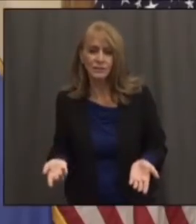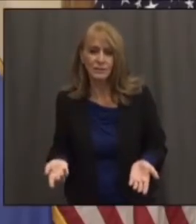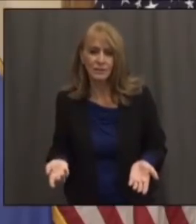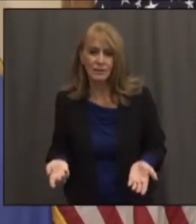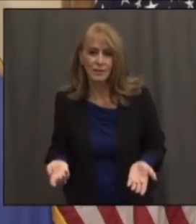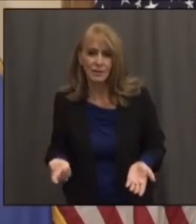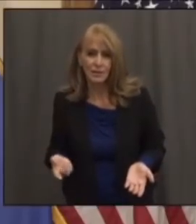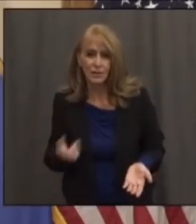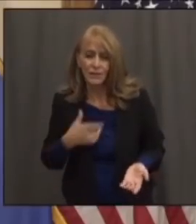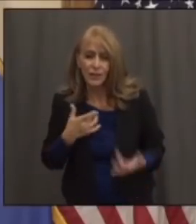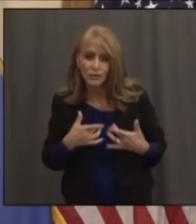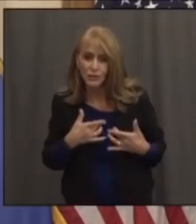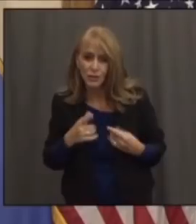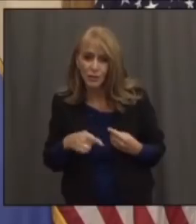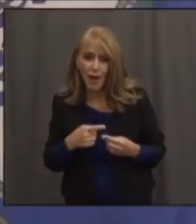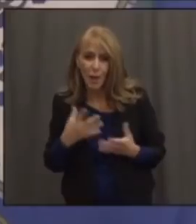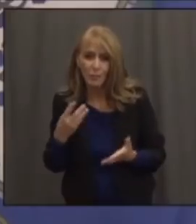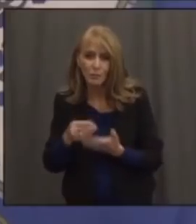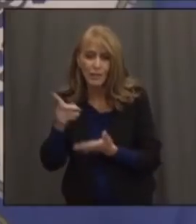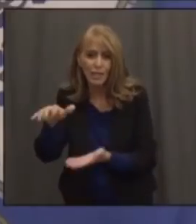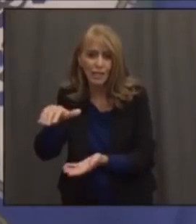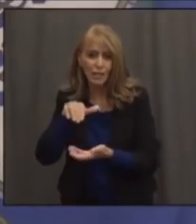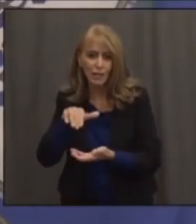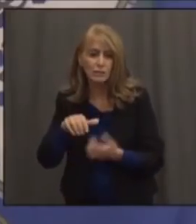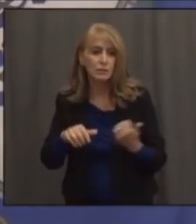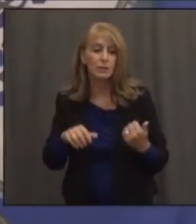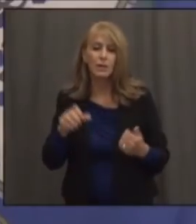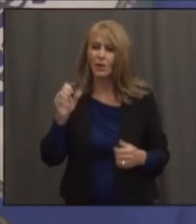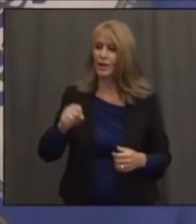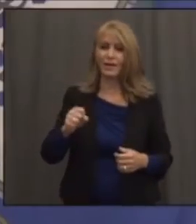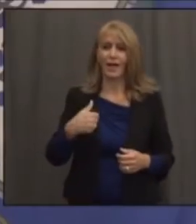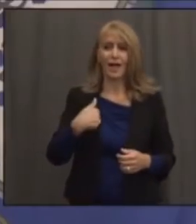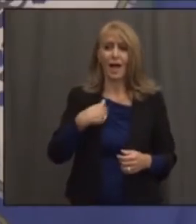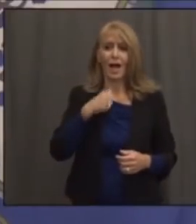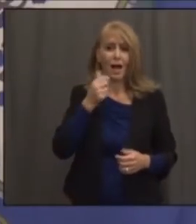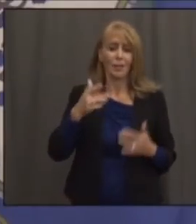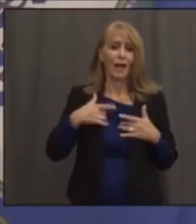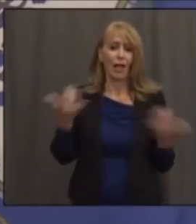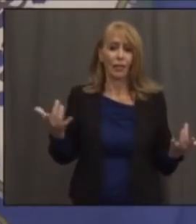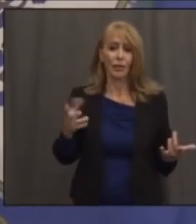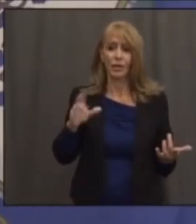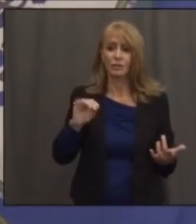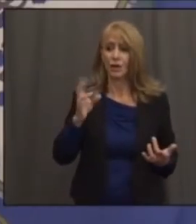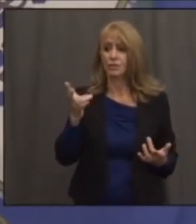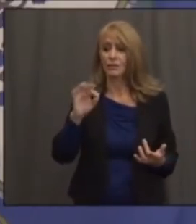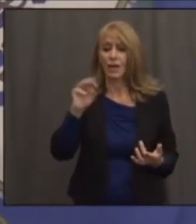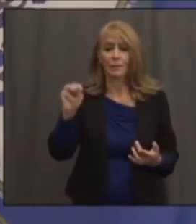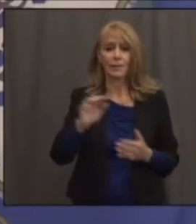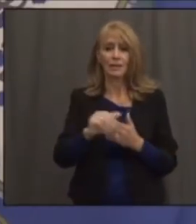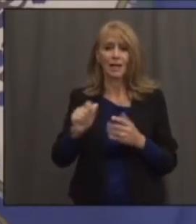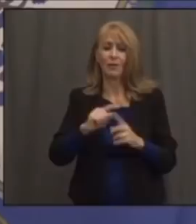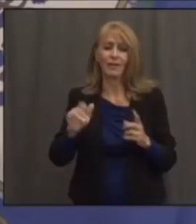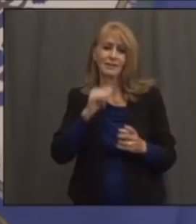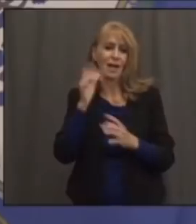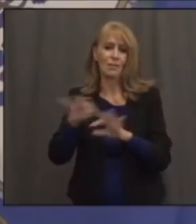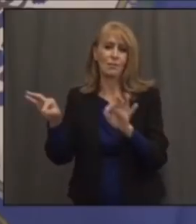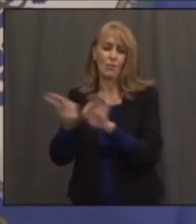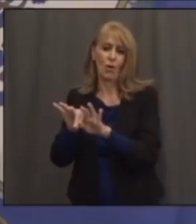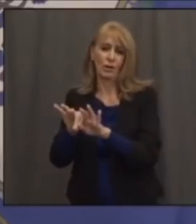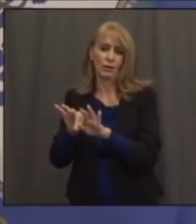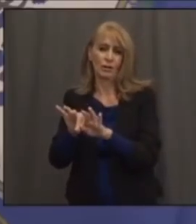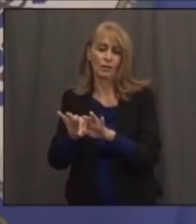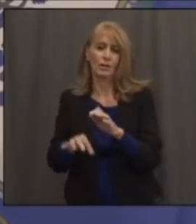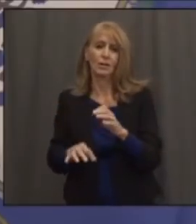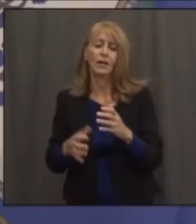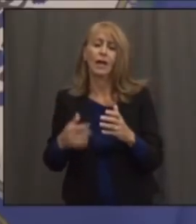you concerned about that at all? Well, yeah, that doesn't make my day, but I think that is less relevant to the discussion. What is the